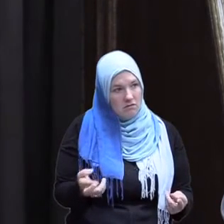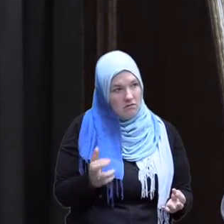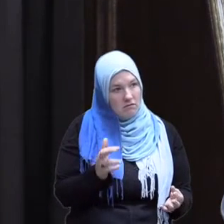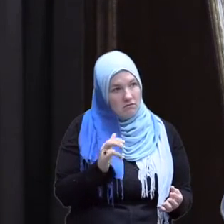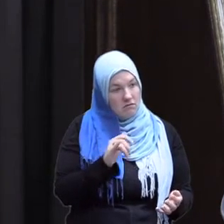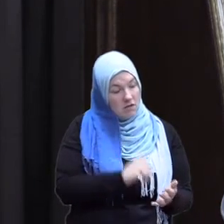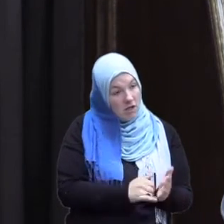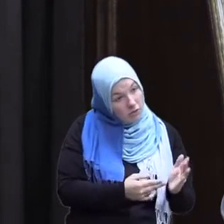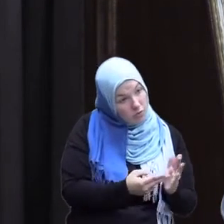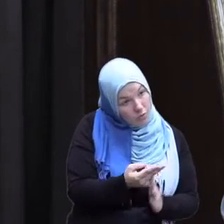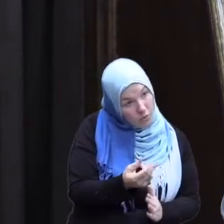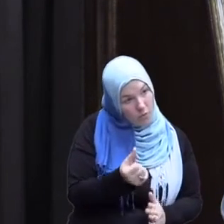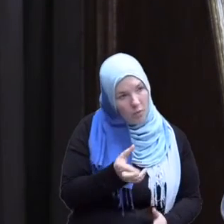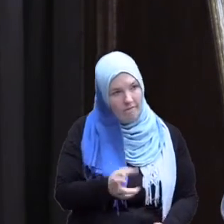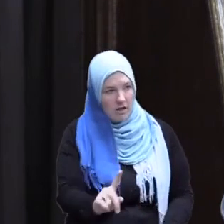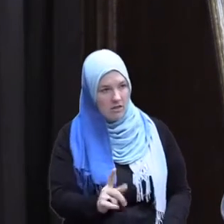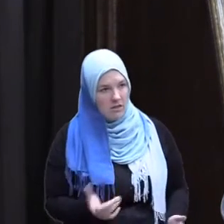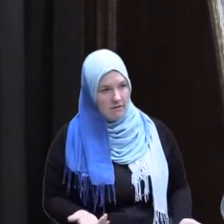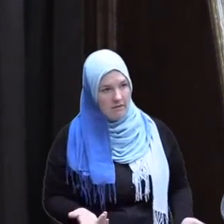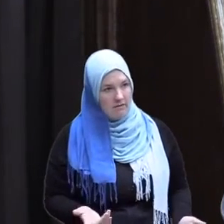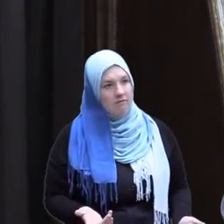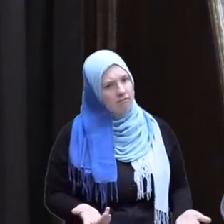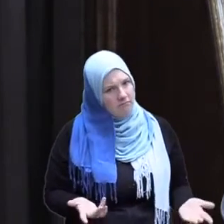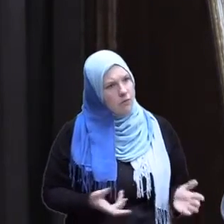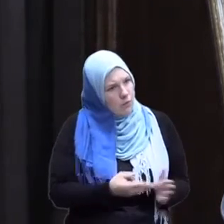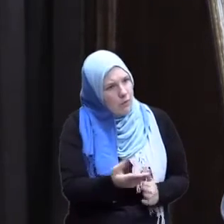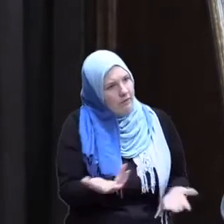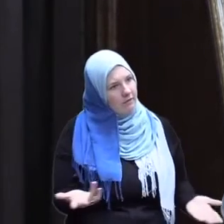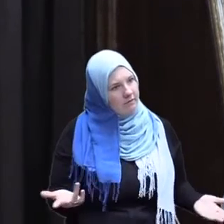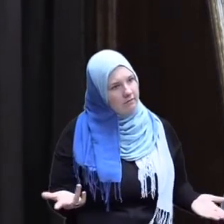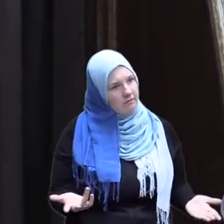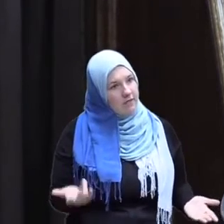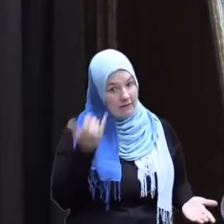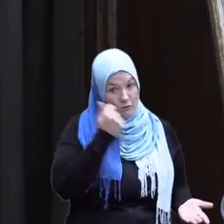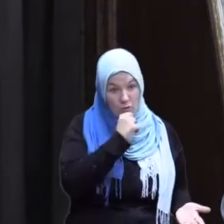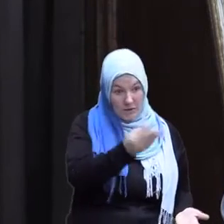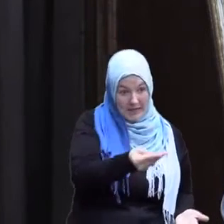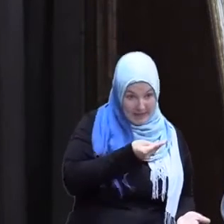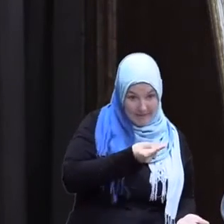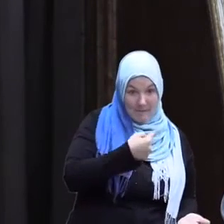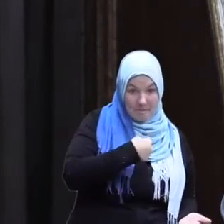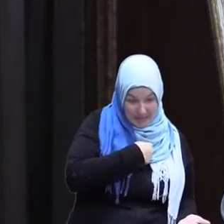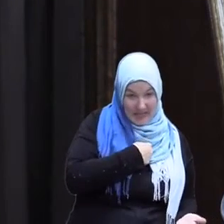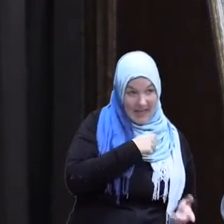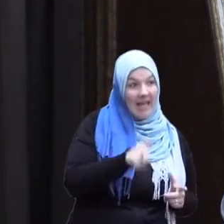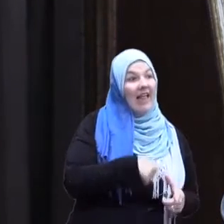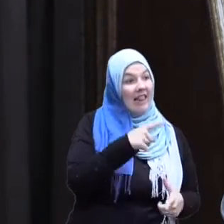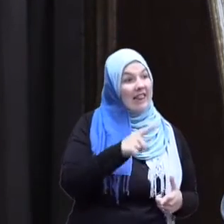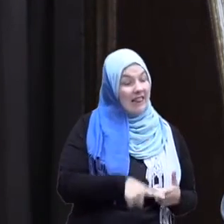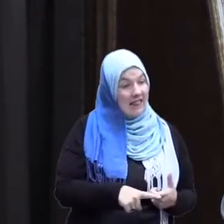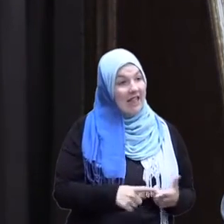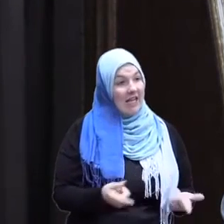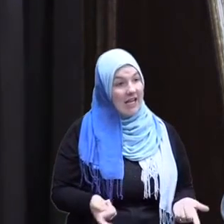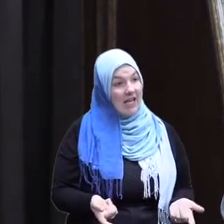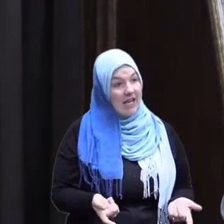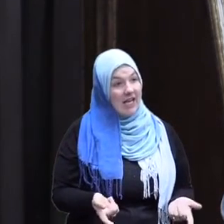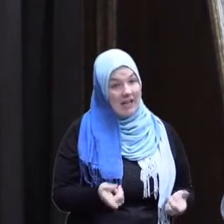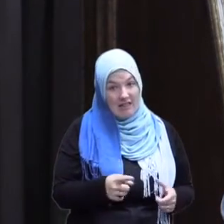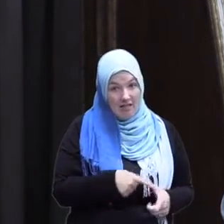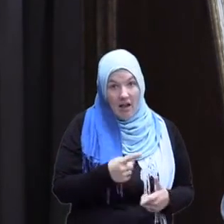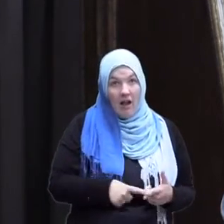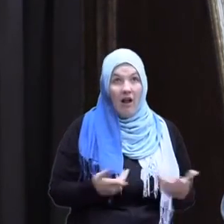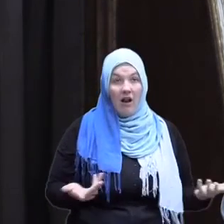as offensive. The offense is when you do something wrong. You are offending